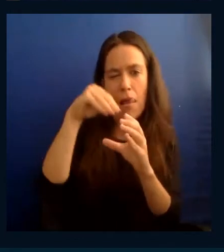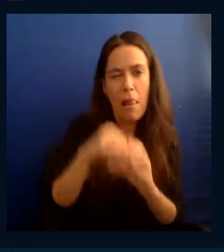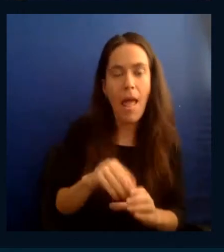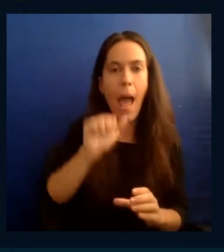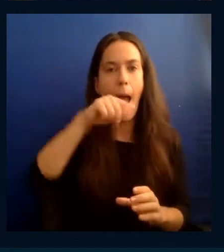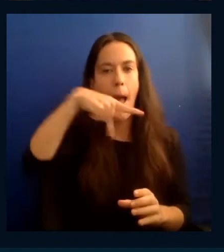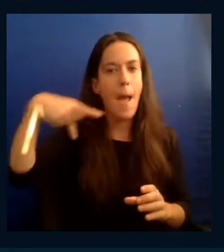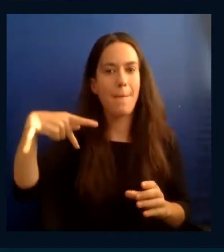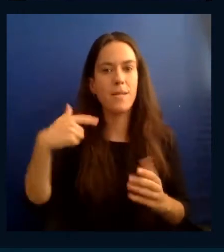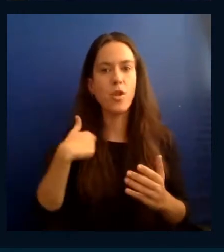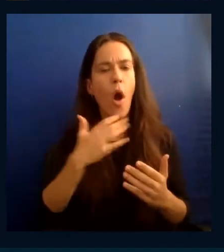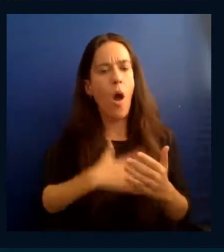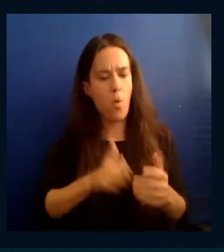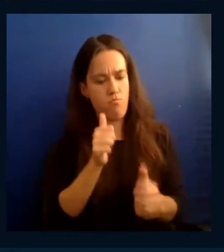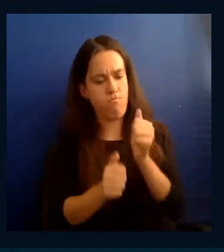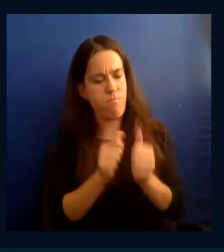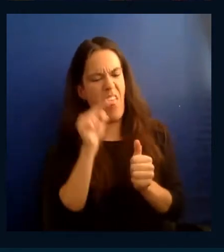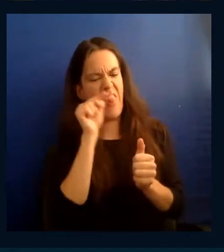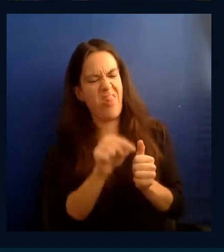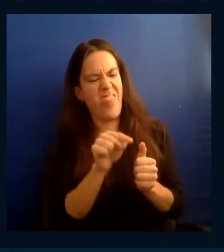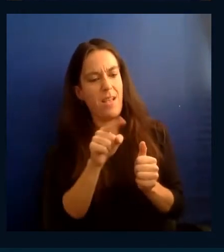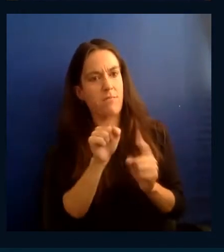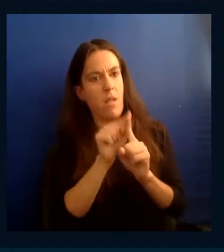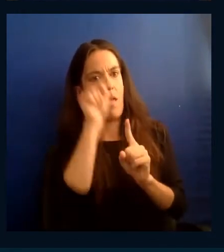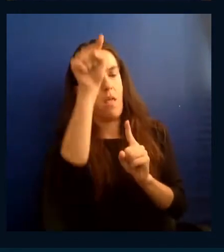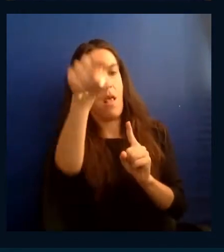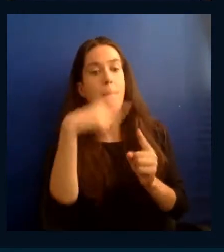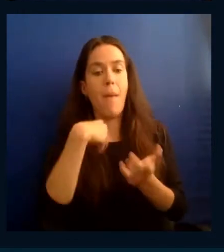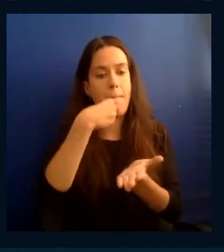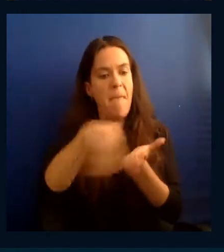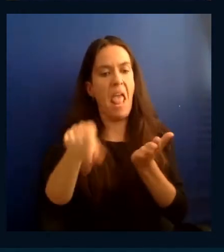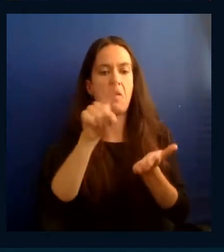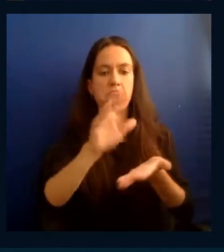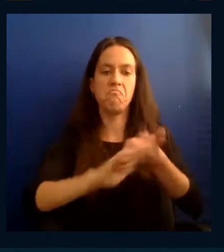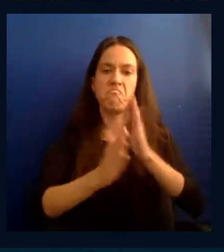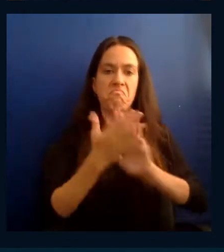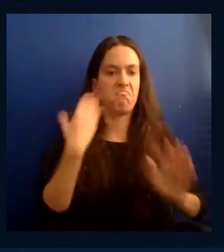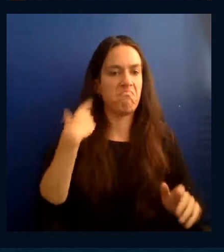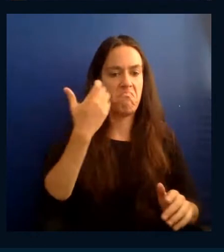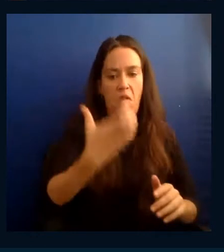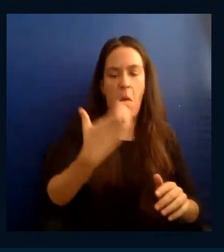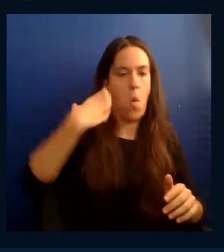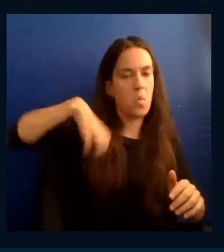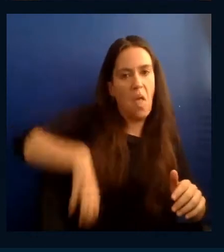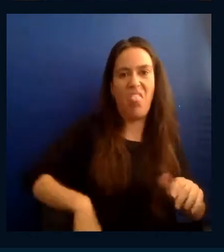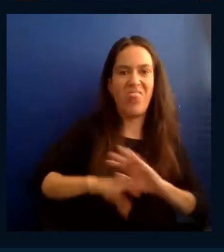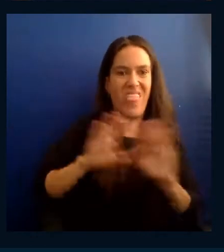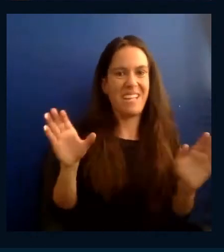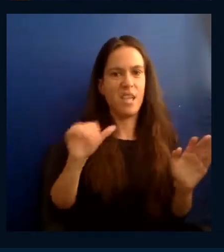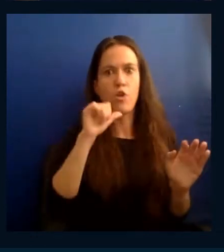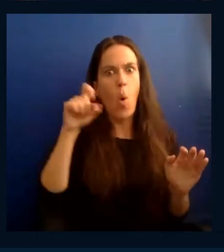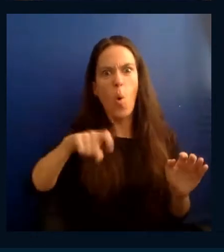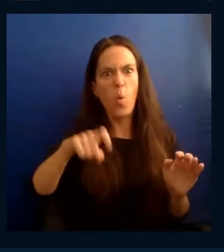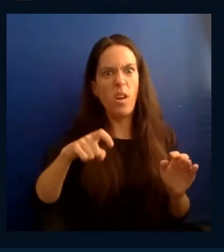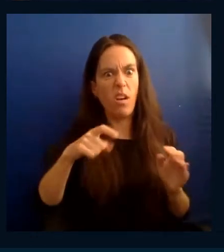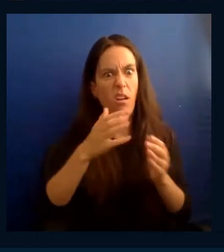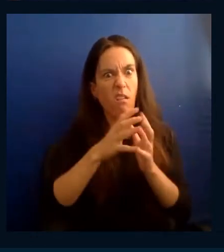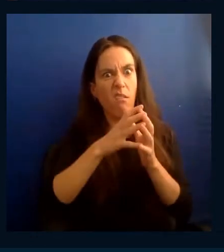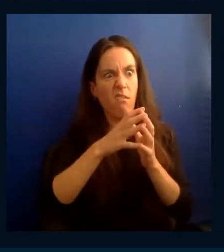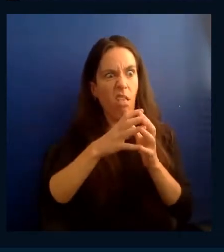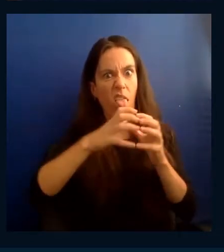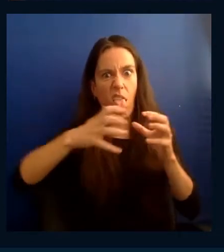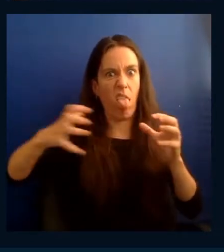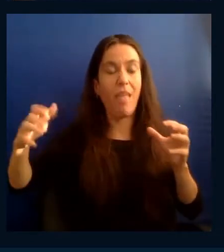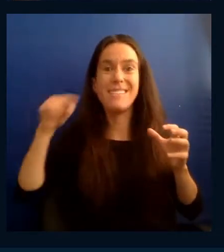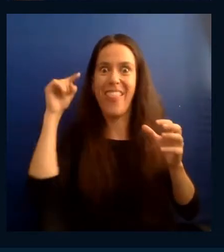where you're going to go, pay on an app, and deliver all those things that end users are now demanding from the market. So those are a couple examples of